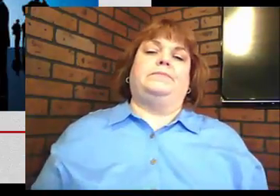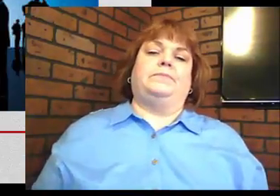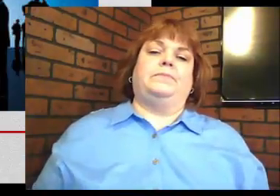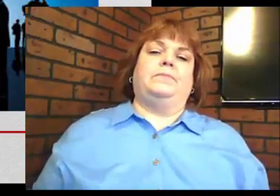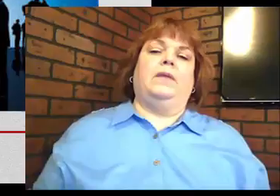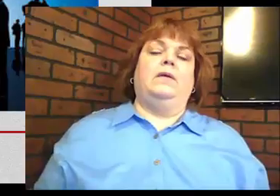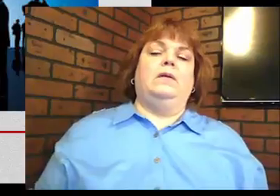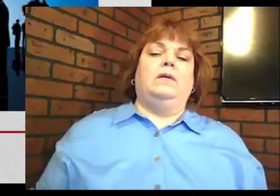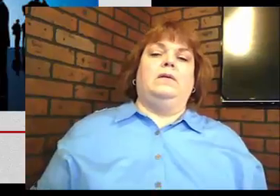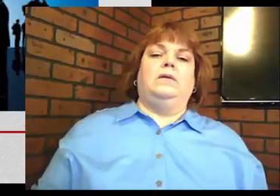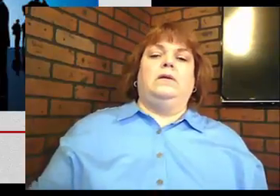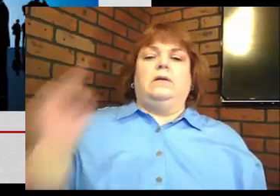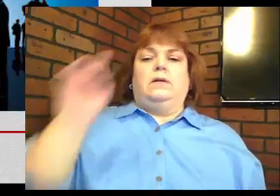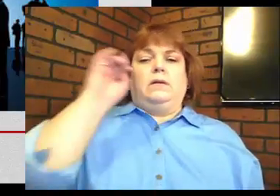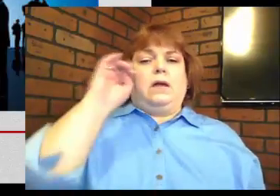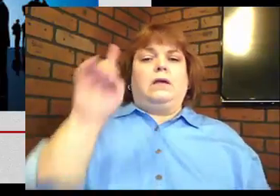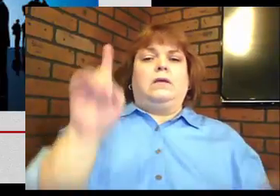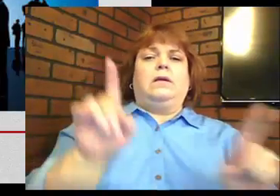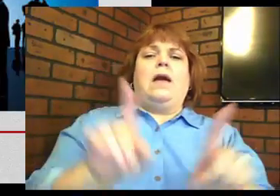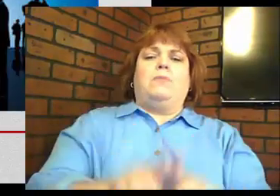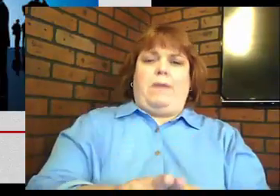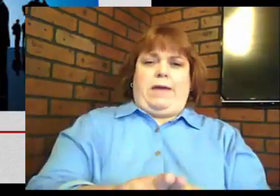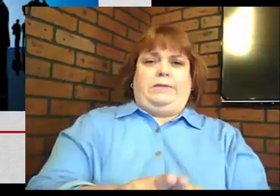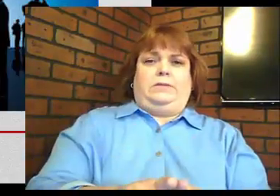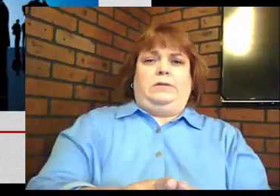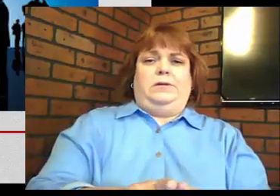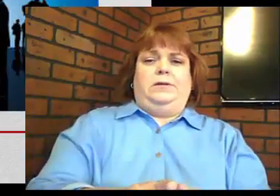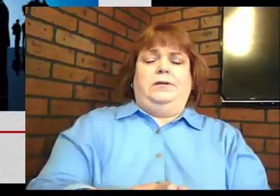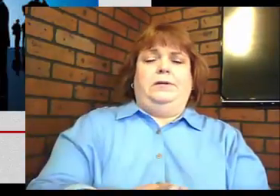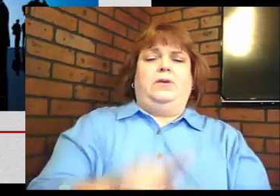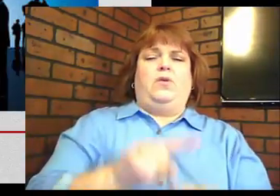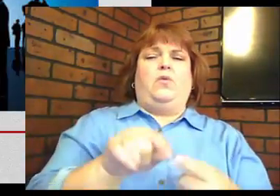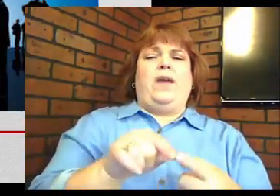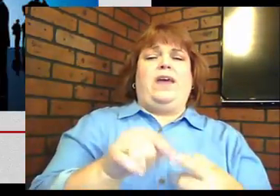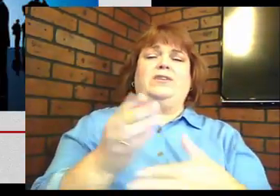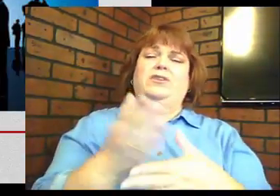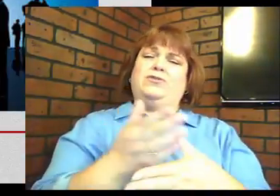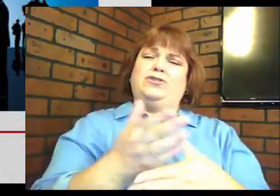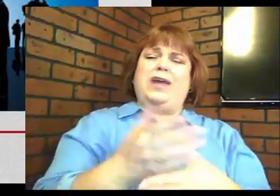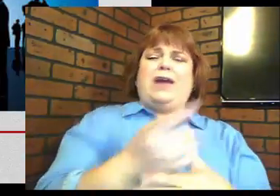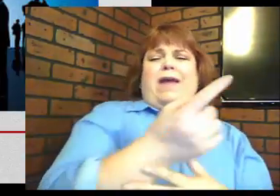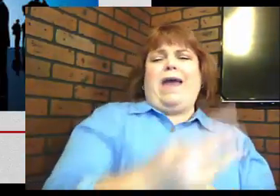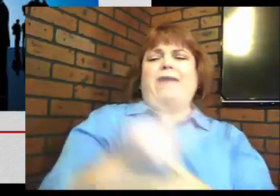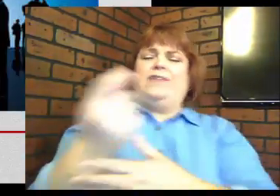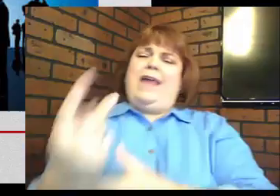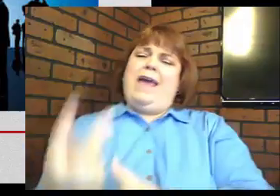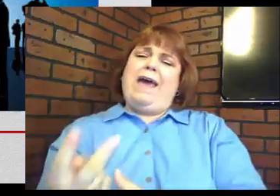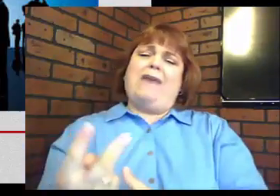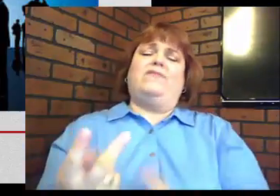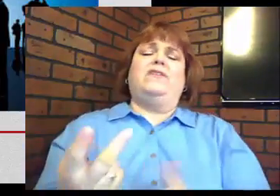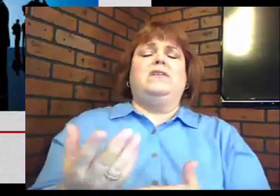Commerce is trading things for money or things for things.